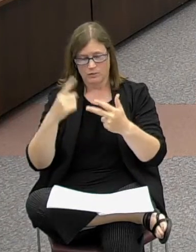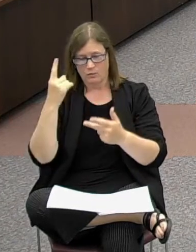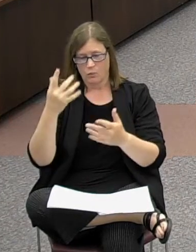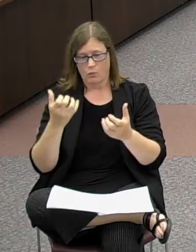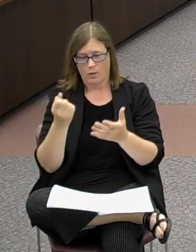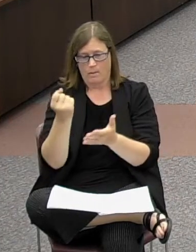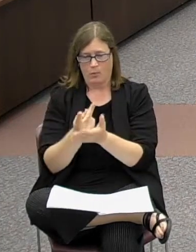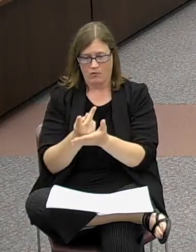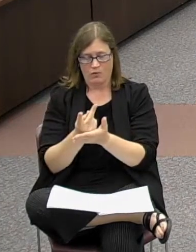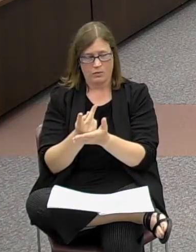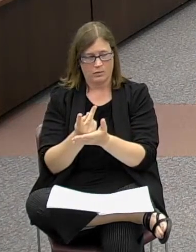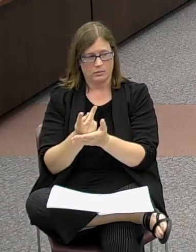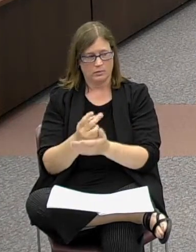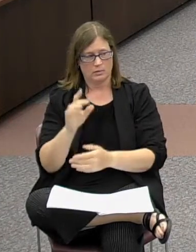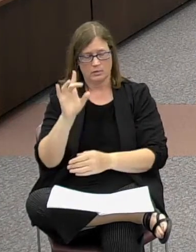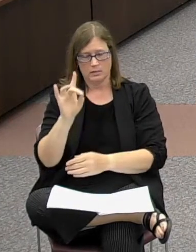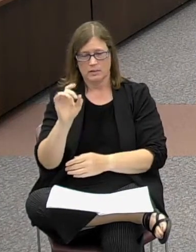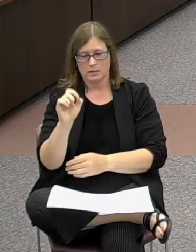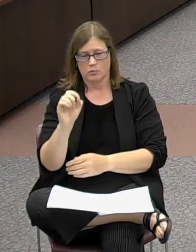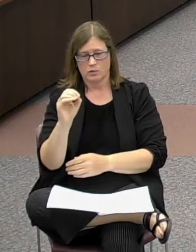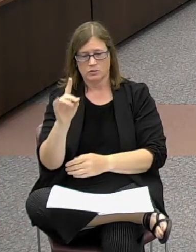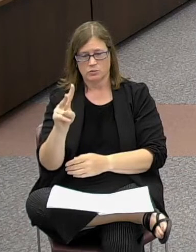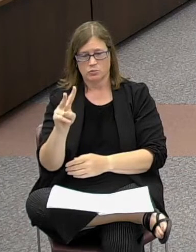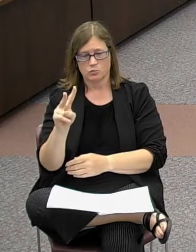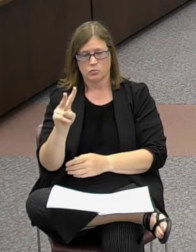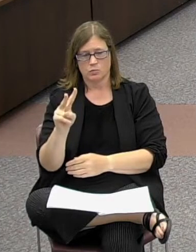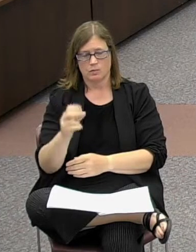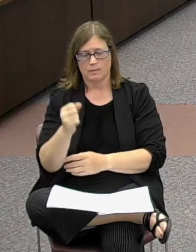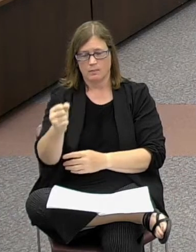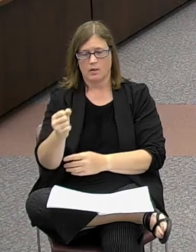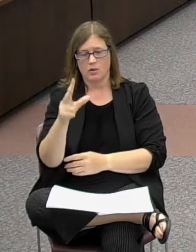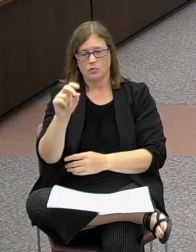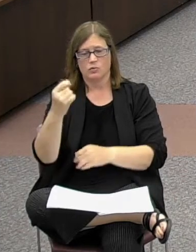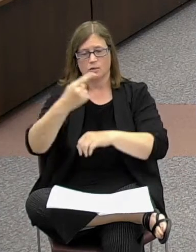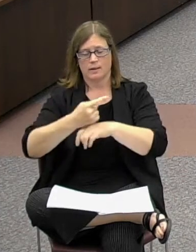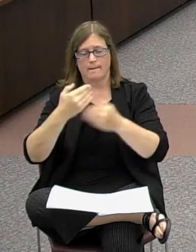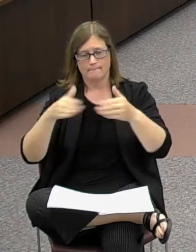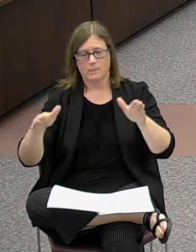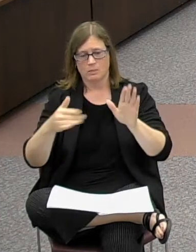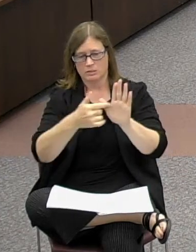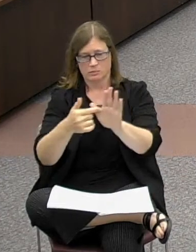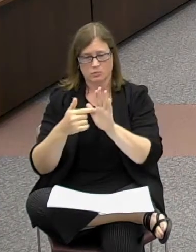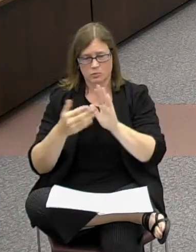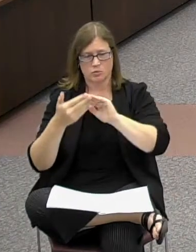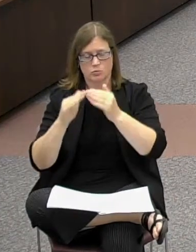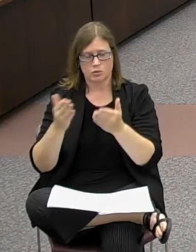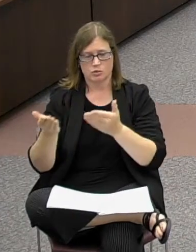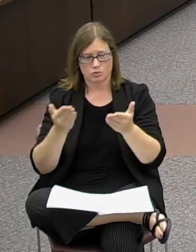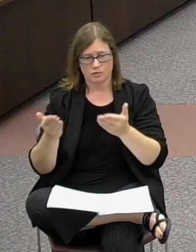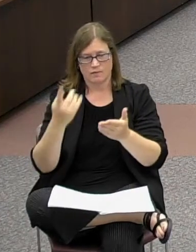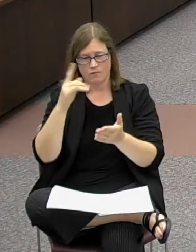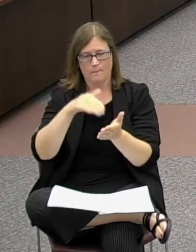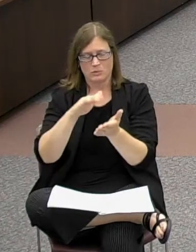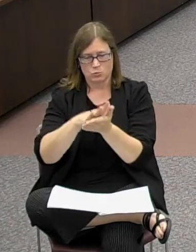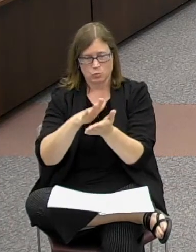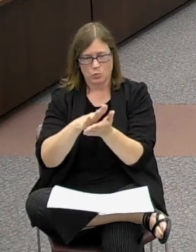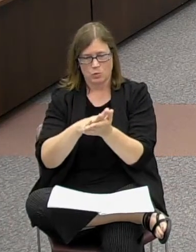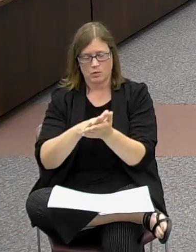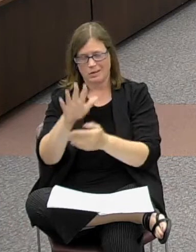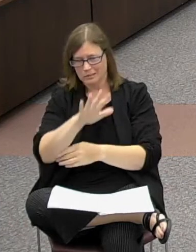approval. So item 8.02, approval to place on 30-day public display middle school community service and leadership curriculum